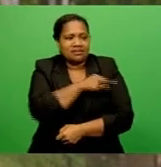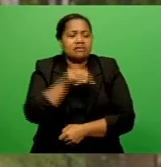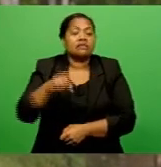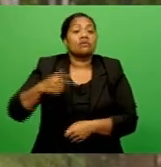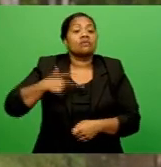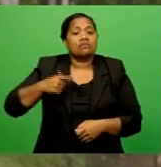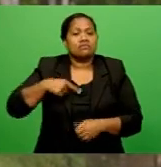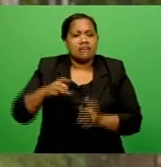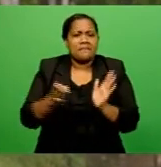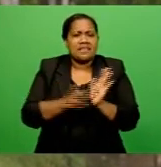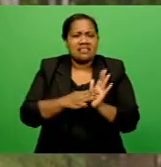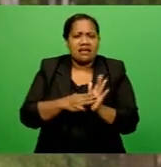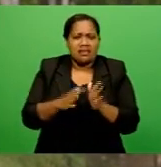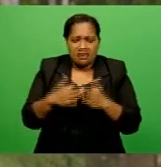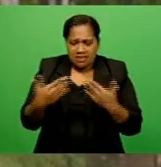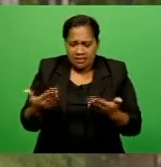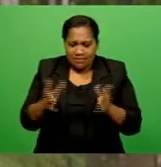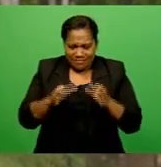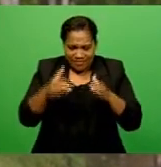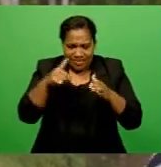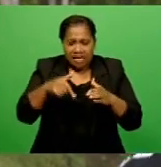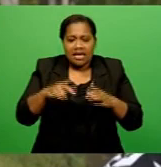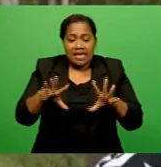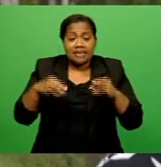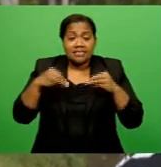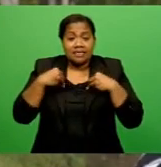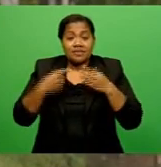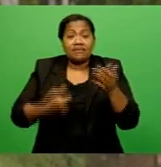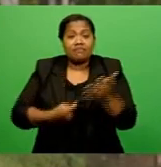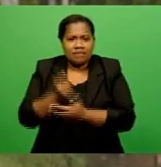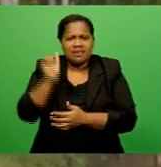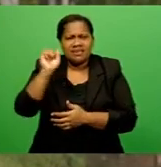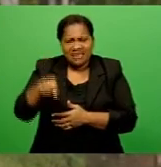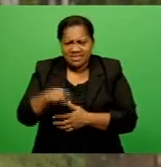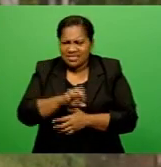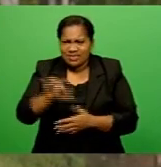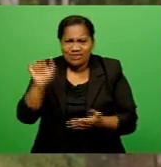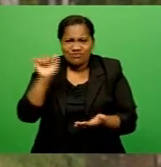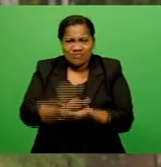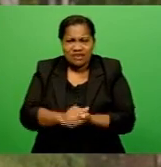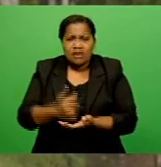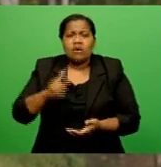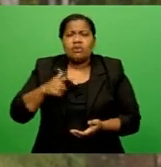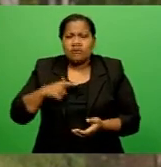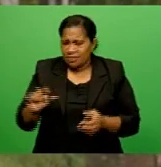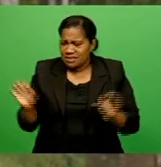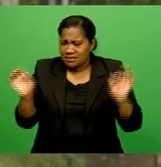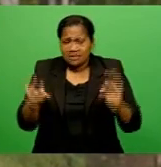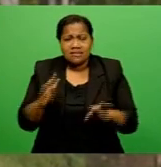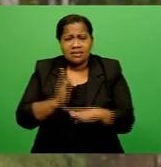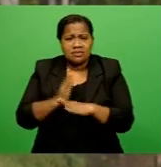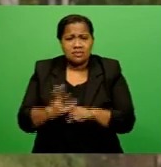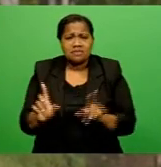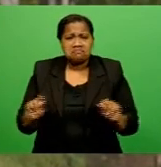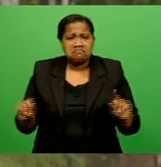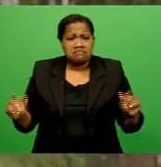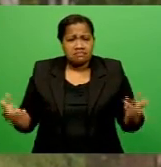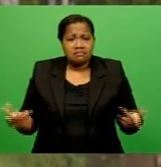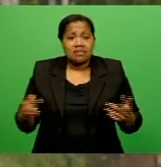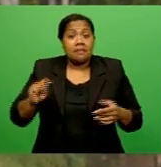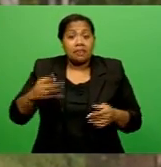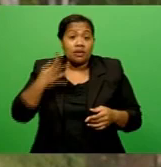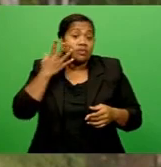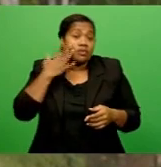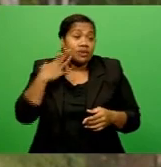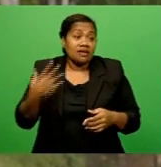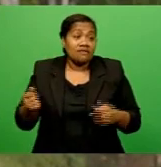the Matangali is accepting advance payment, even though it's illegal, because no work has been done yet. But when there is financial